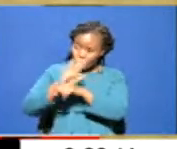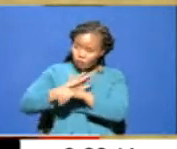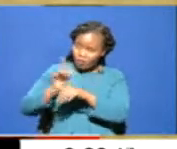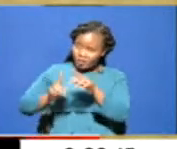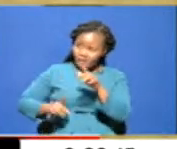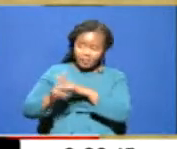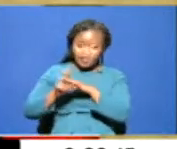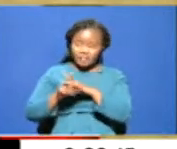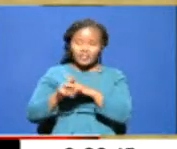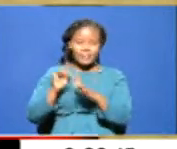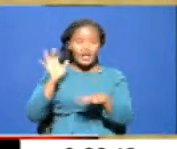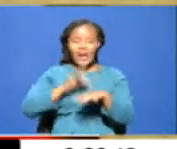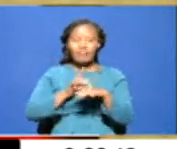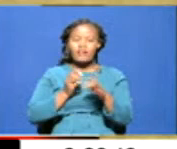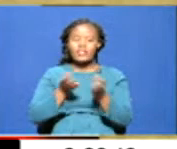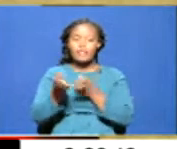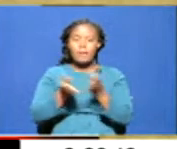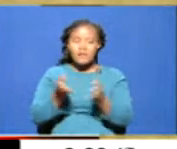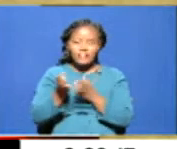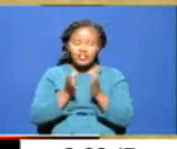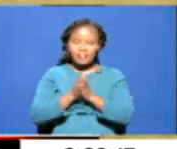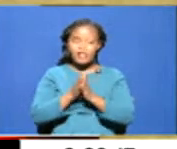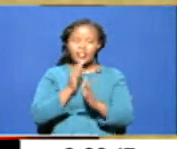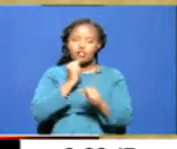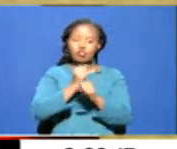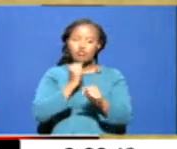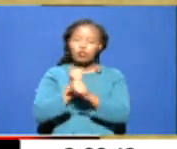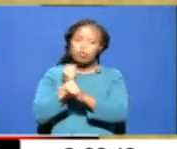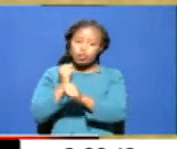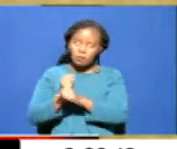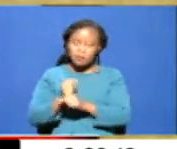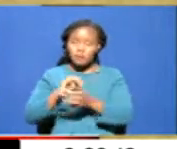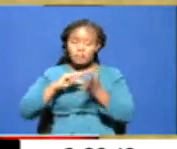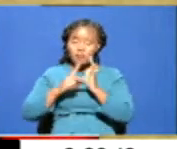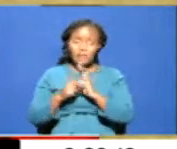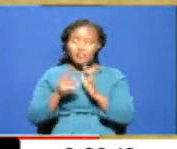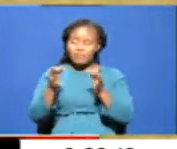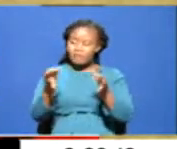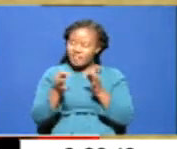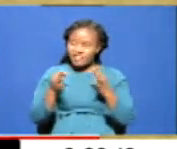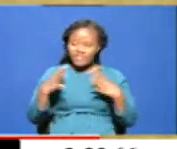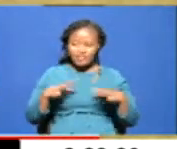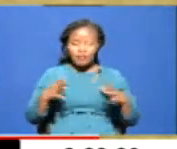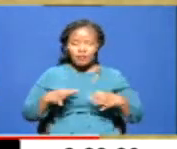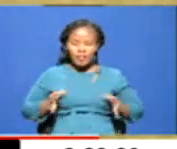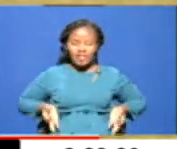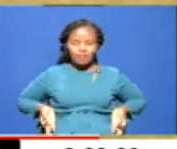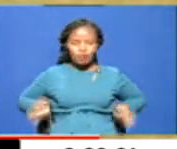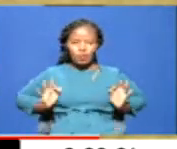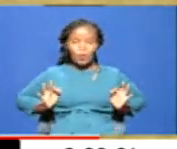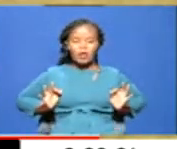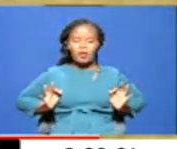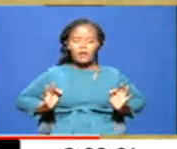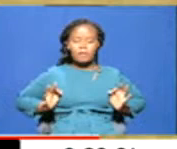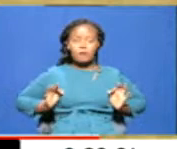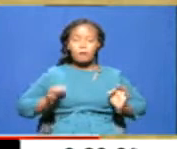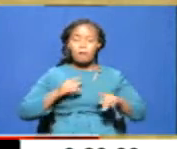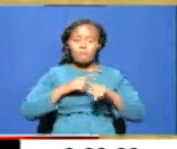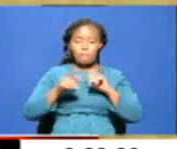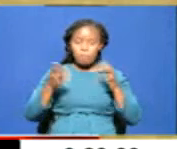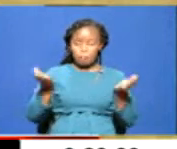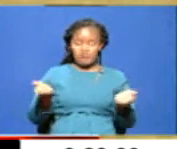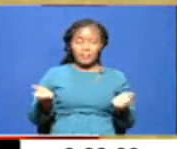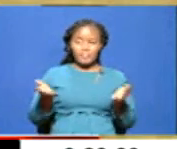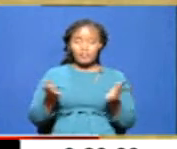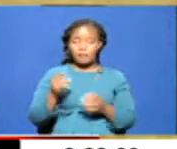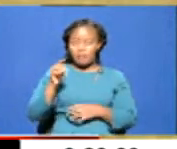affected businesses and jobs. So that means financially people are not okay. But just this break that